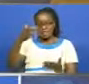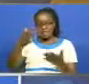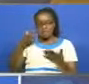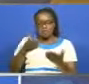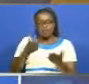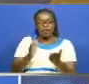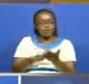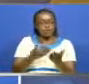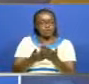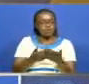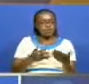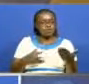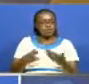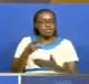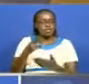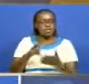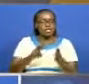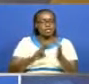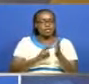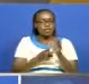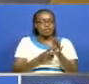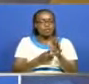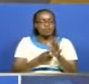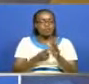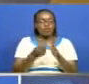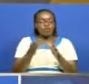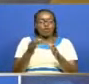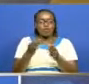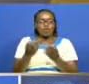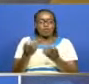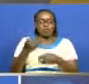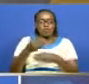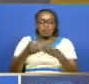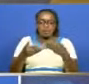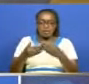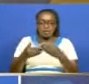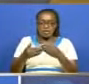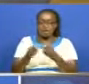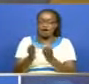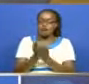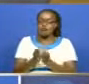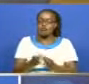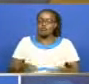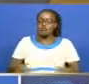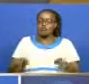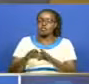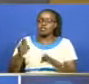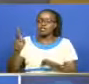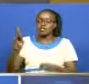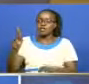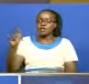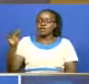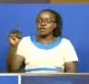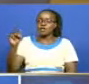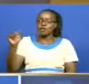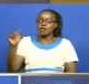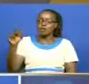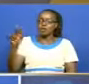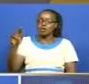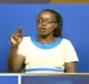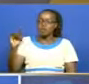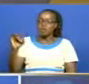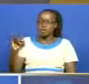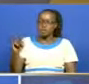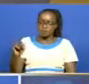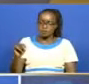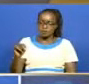kukatizwa kwa kandarasi ya ukarabati wa uwanja wa michezo wa Kamariny. Kamati hiyo ilikiongozwa na mwenyekiti ambaye ni Kamishna